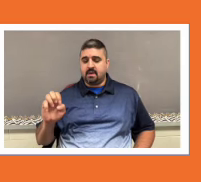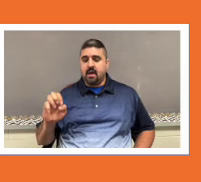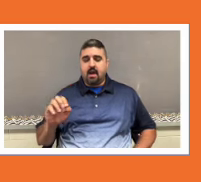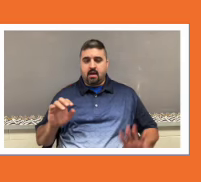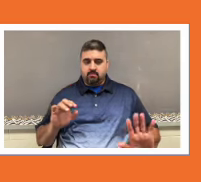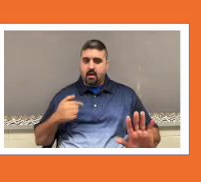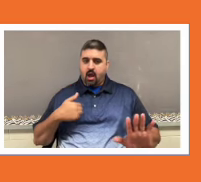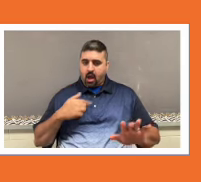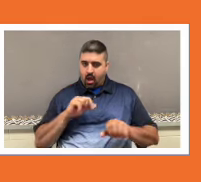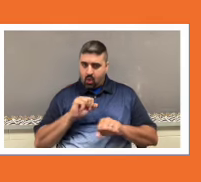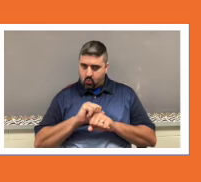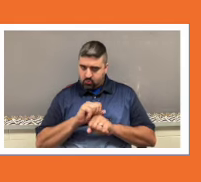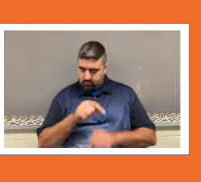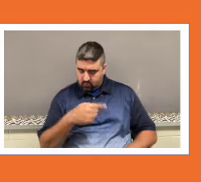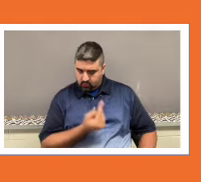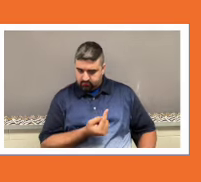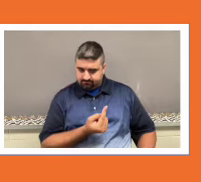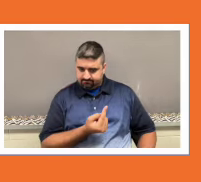I work alone.